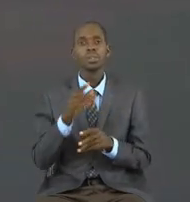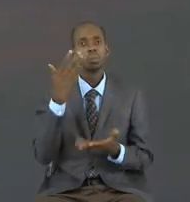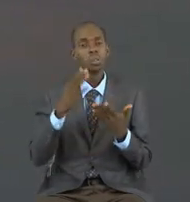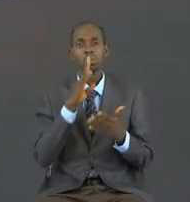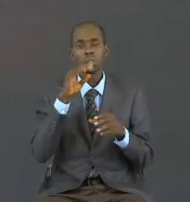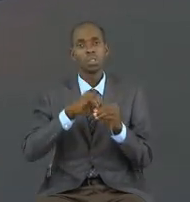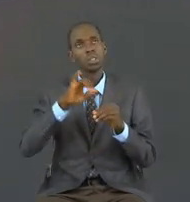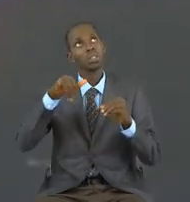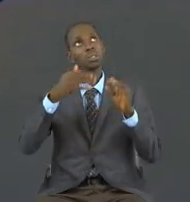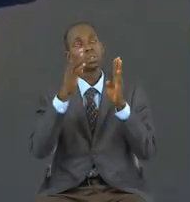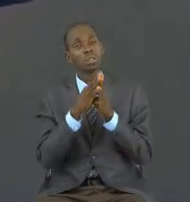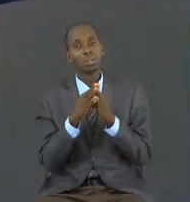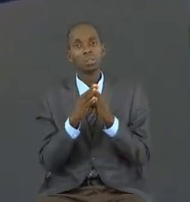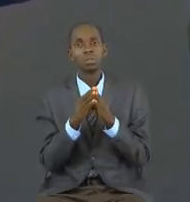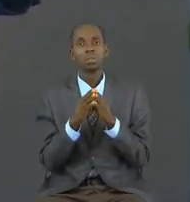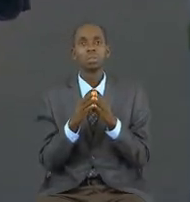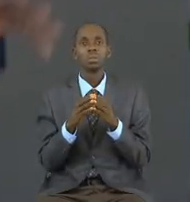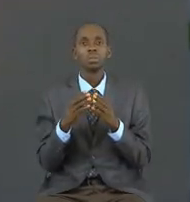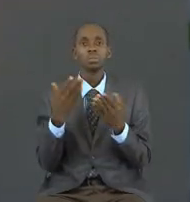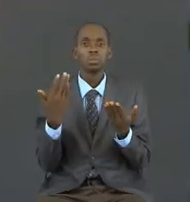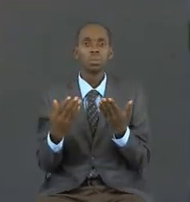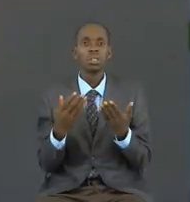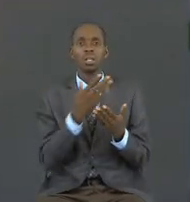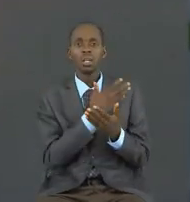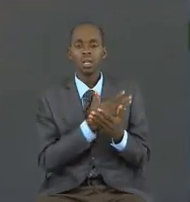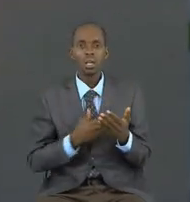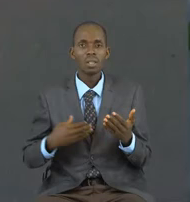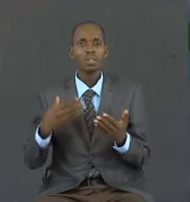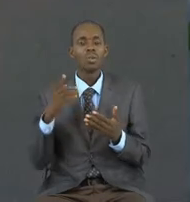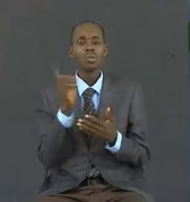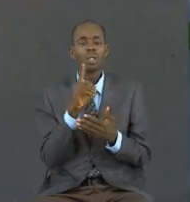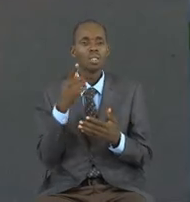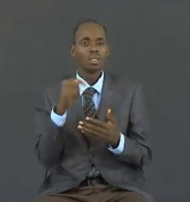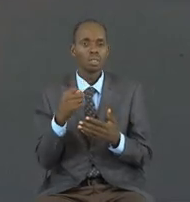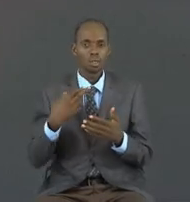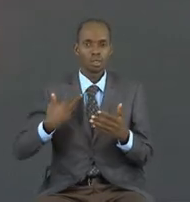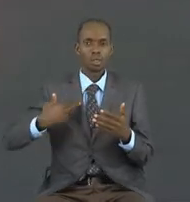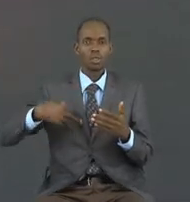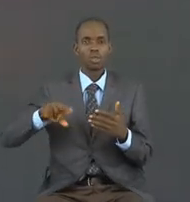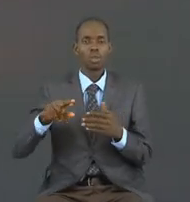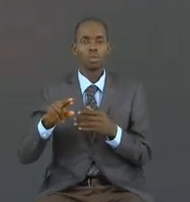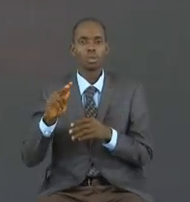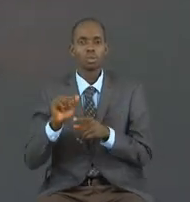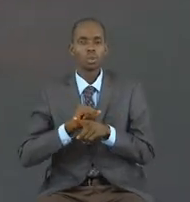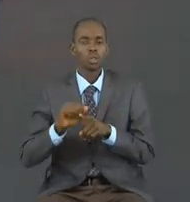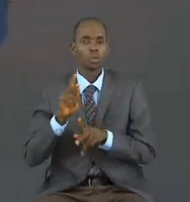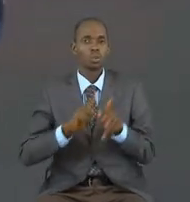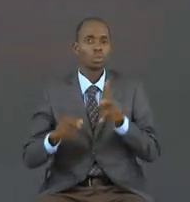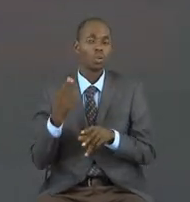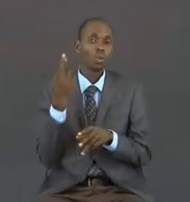Jerusalem, where the hardened religious people were. It may be in Judea,